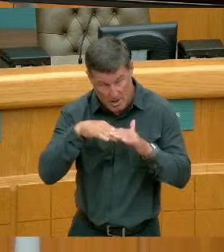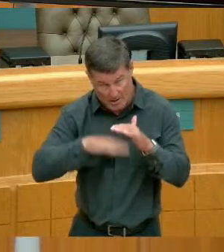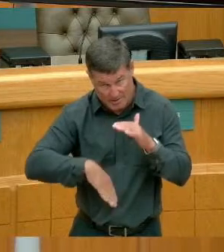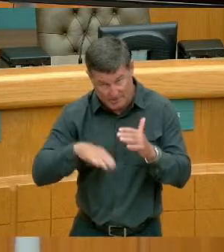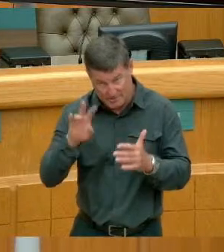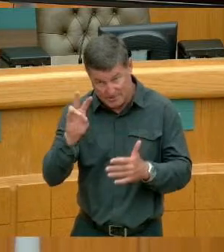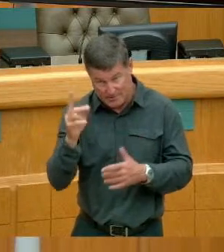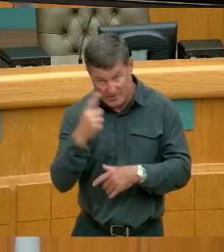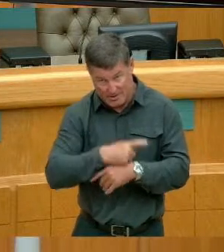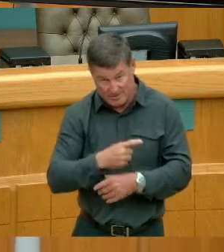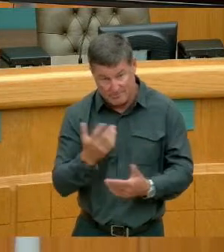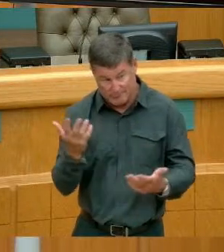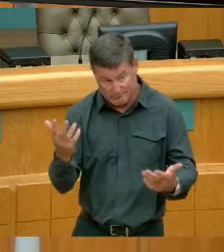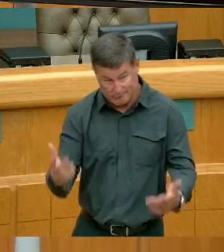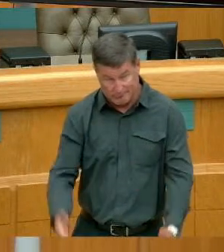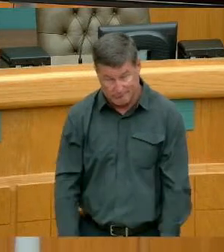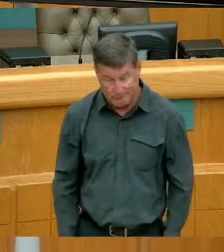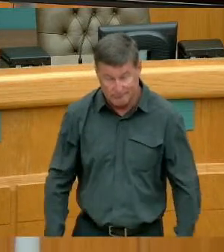okay?